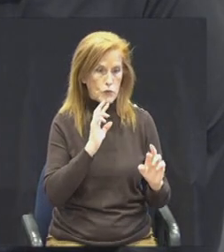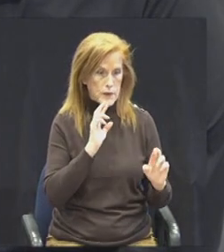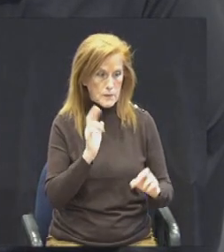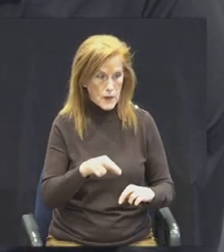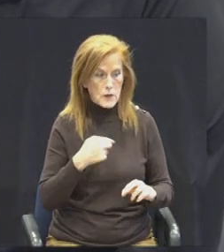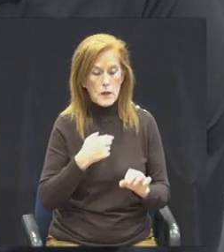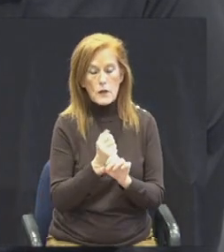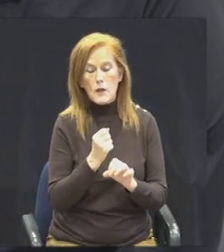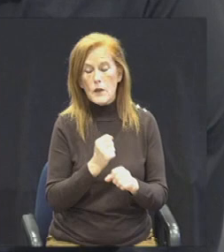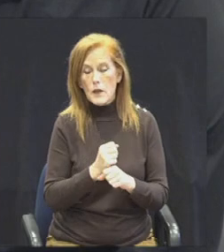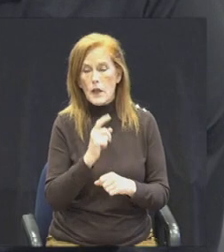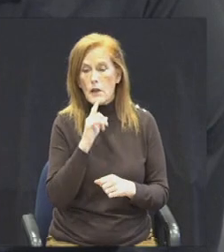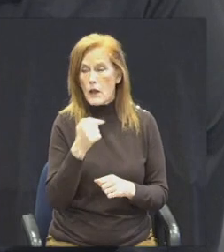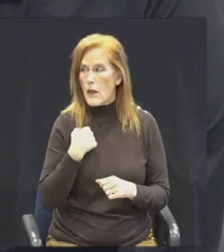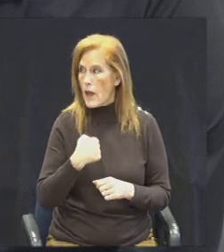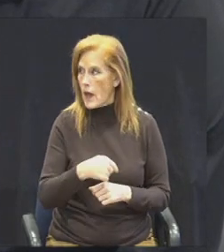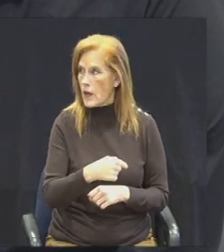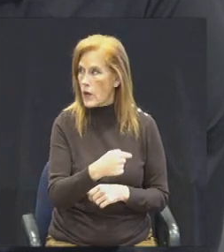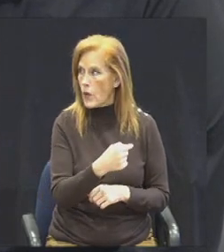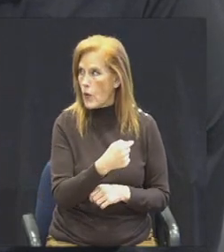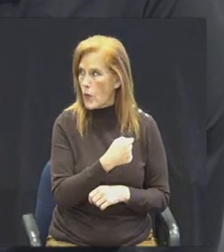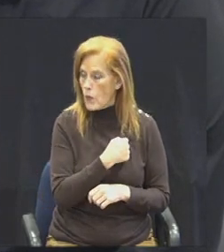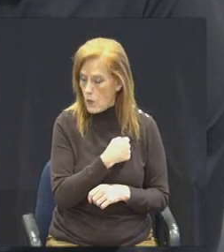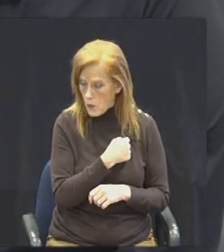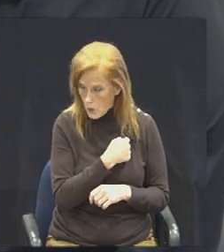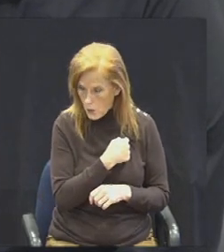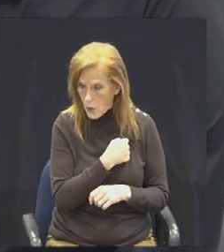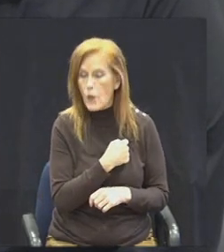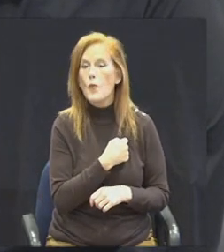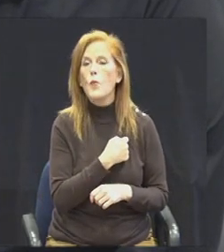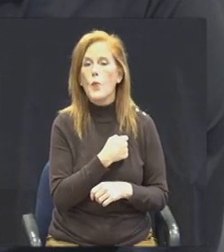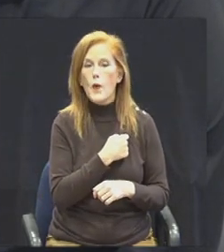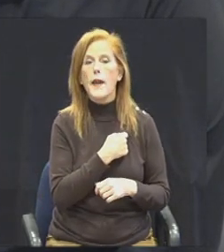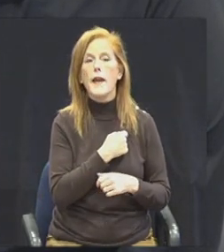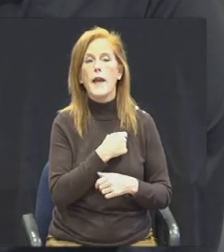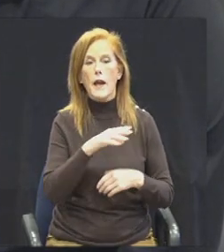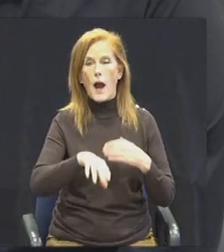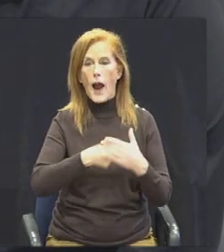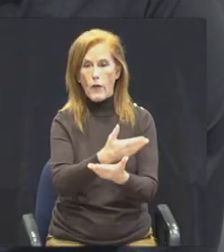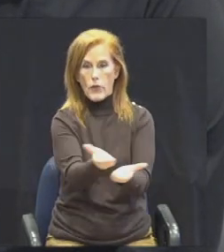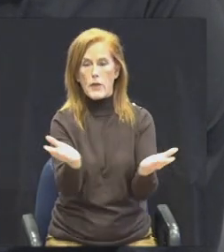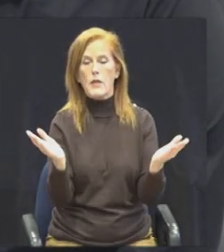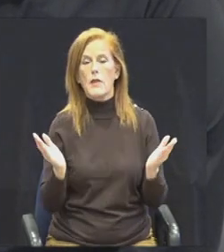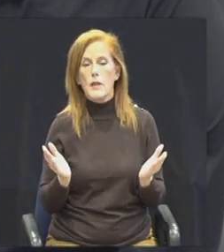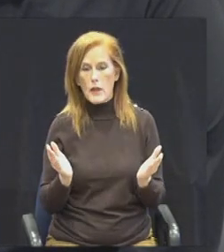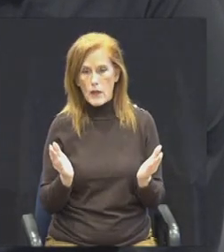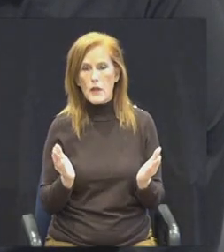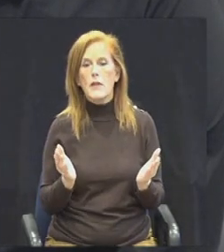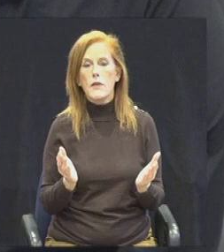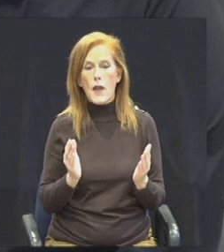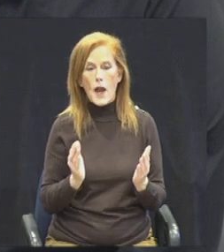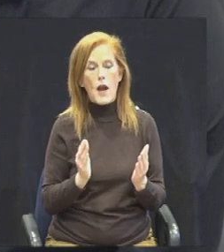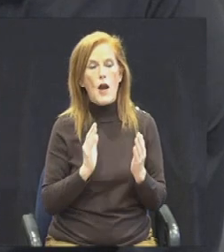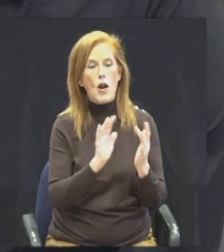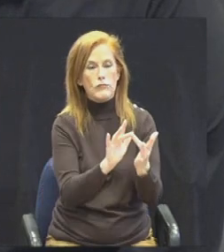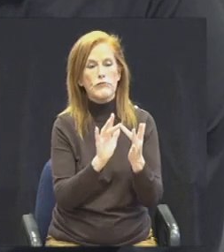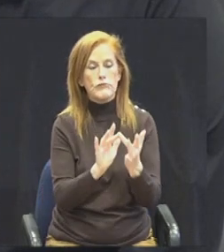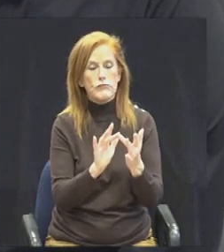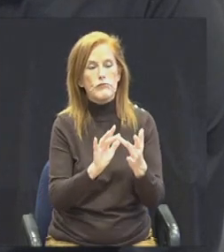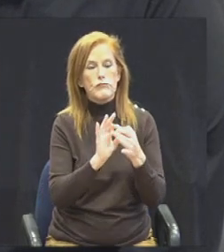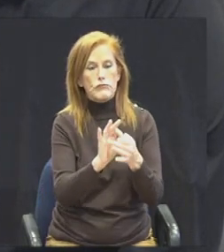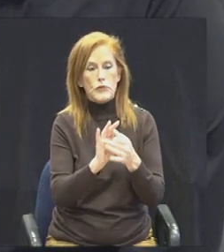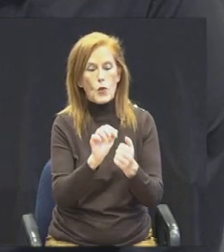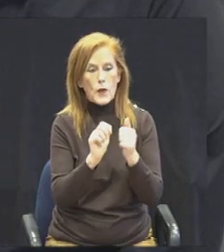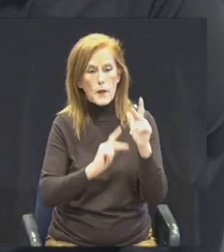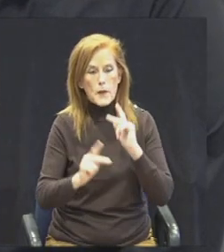really want to make sure that we get out there, that we are making connections with the people that can help us reach